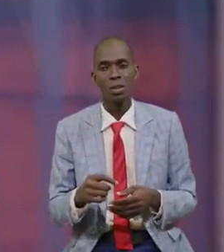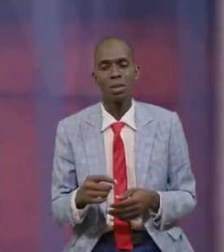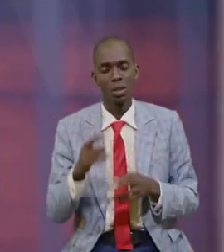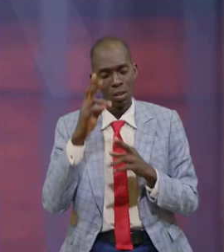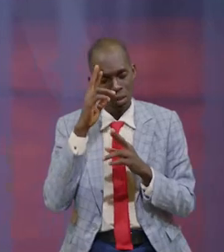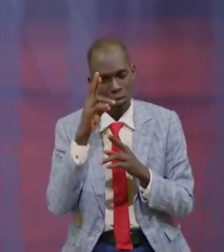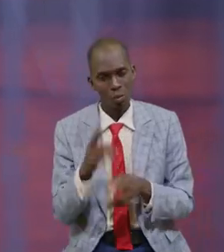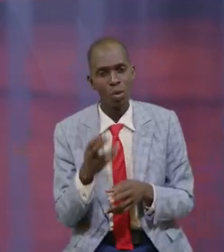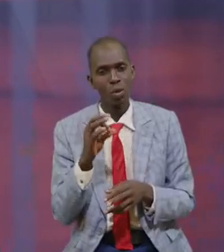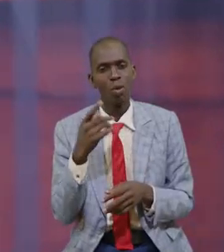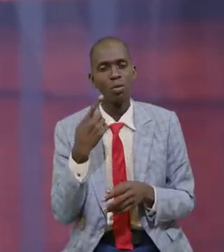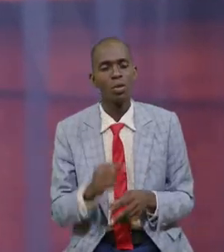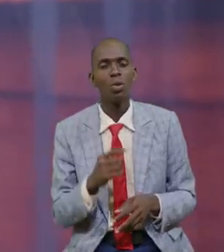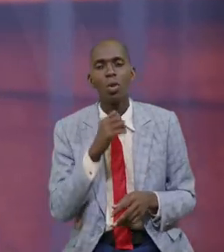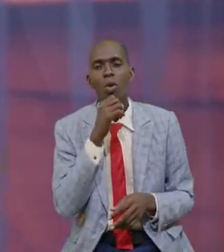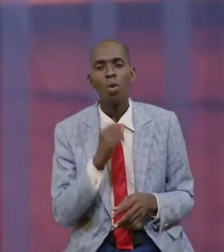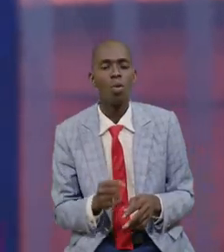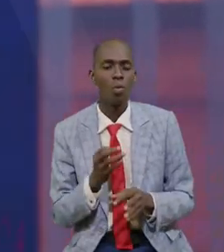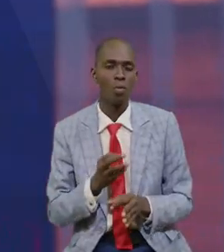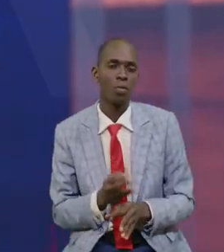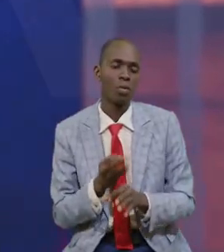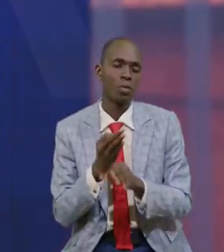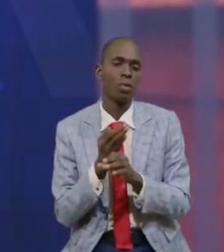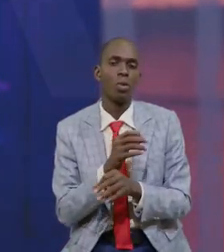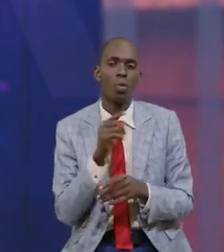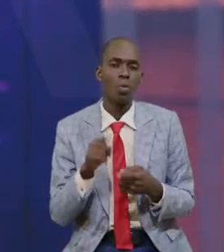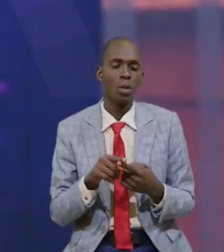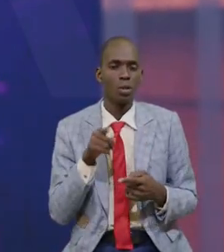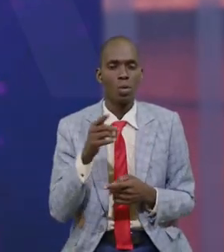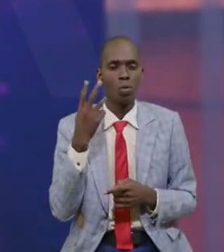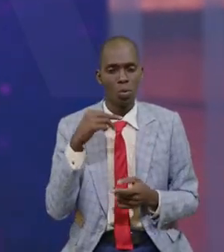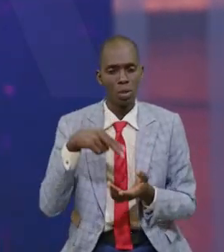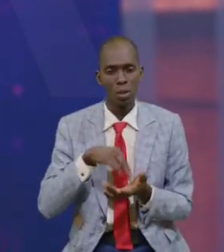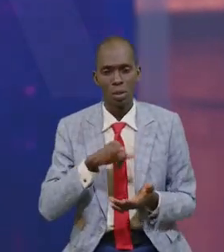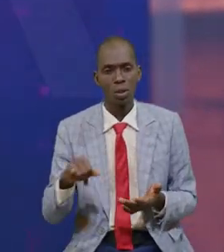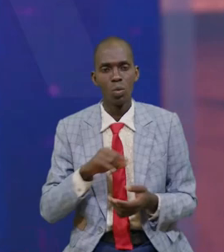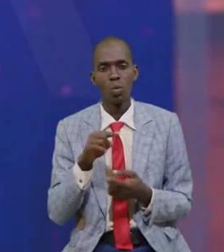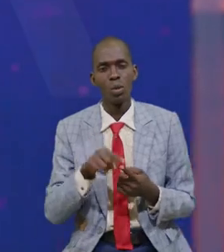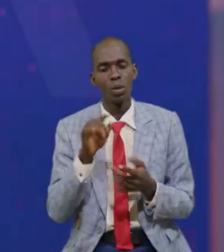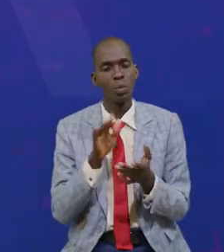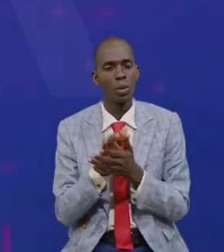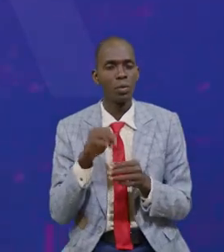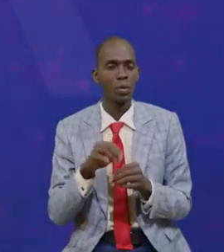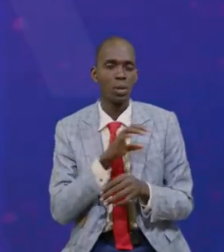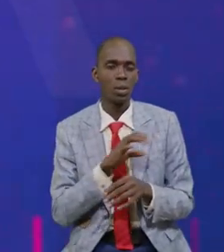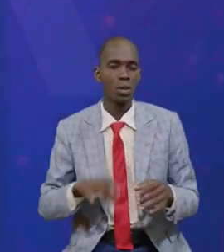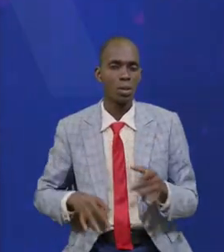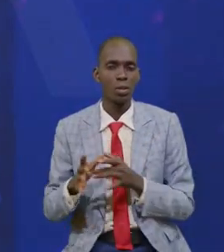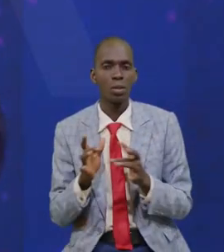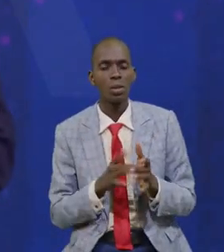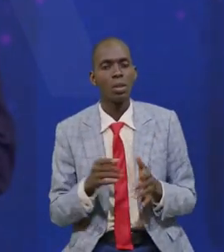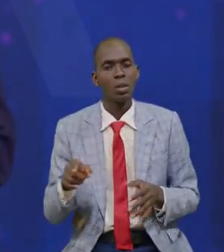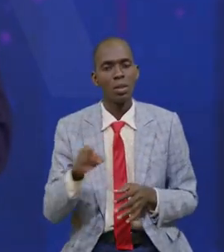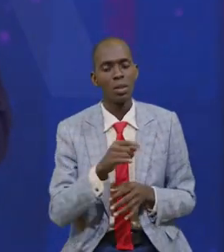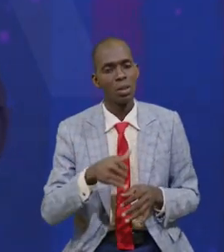faithfulness. When he was standing, when he believed in Christ, when he was following Christ, they're still